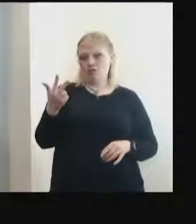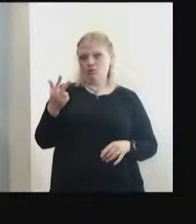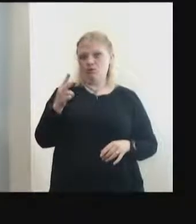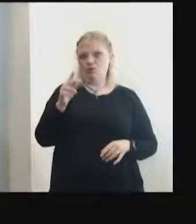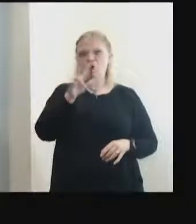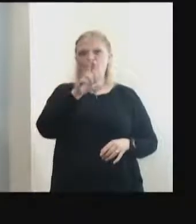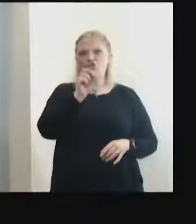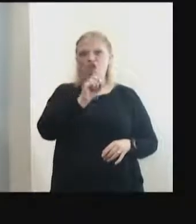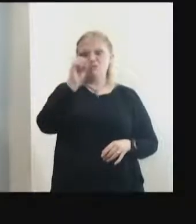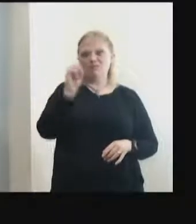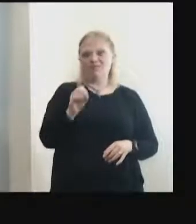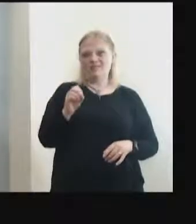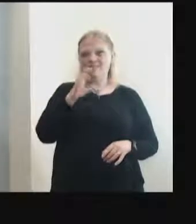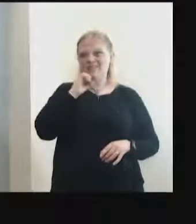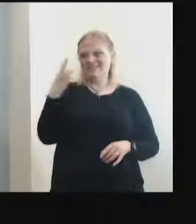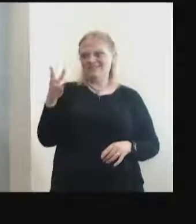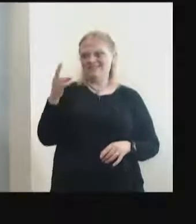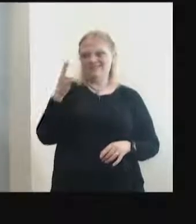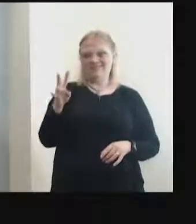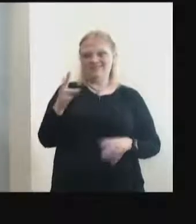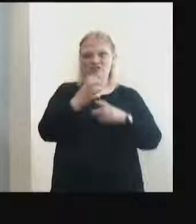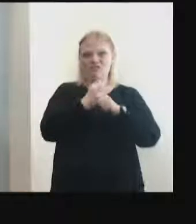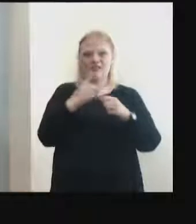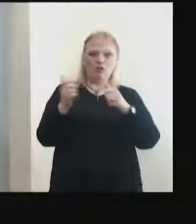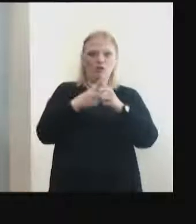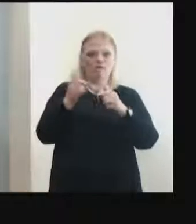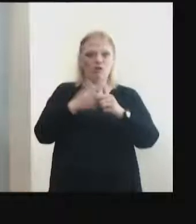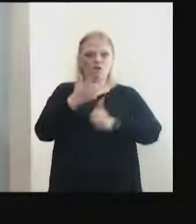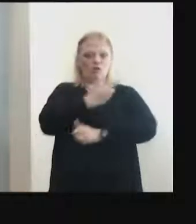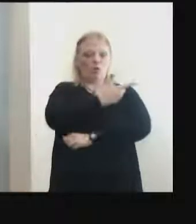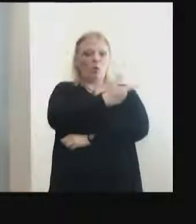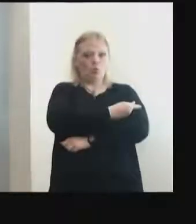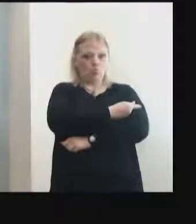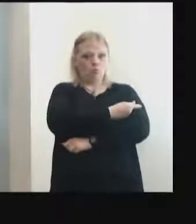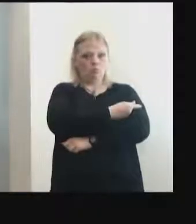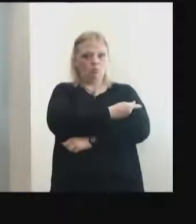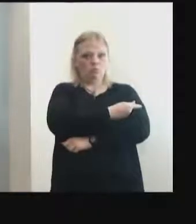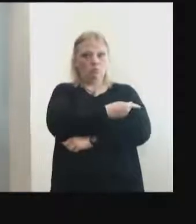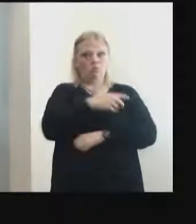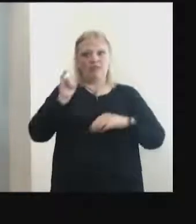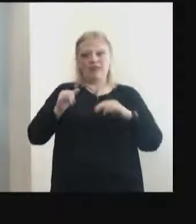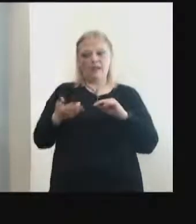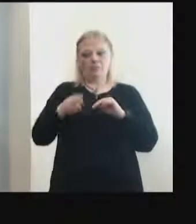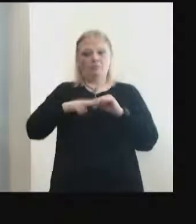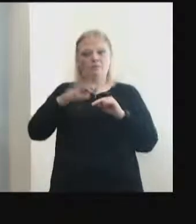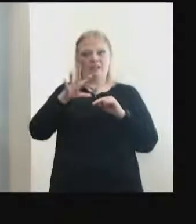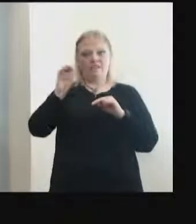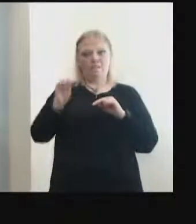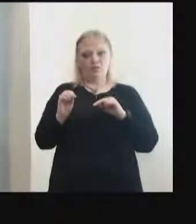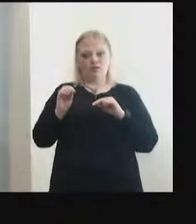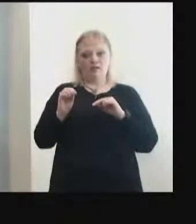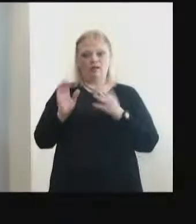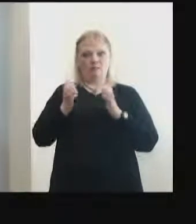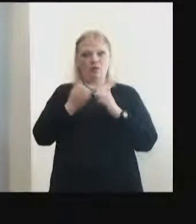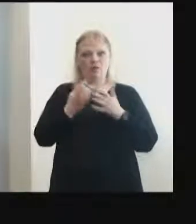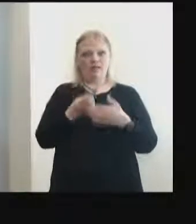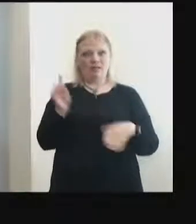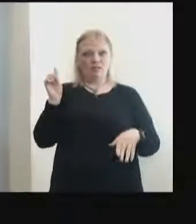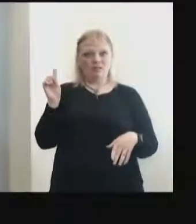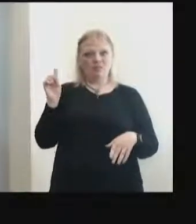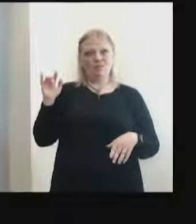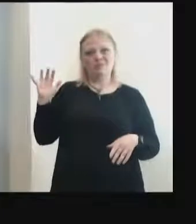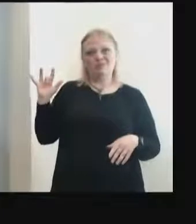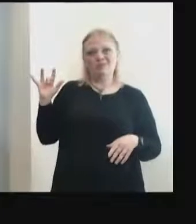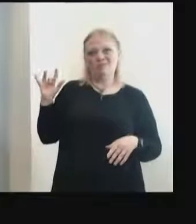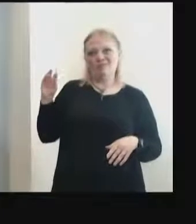and 17-year-olds have received their first dose of COVID-19 vaccine. And that's up 5% from a week ago. A week ago it was only